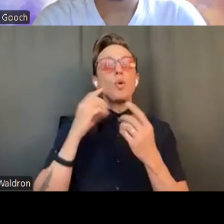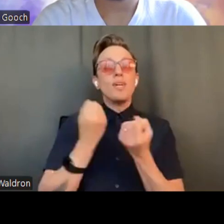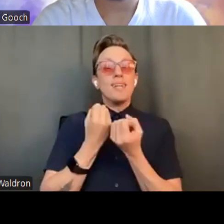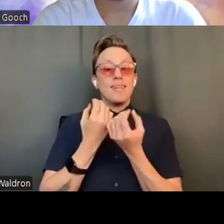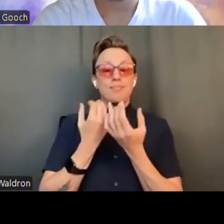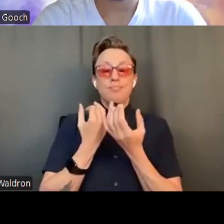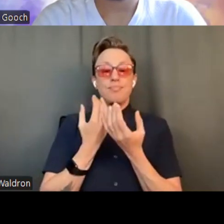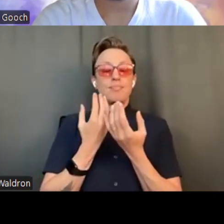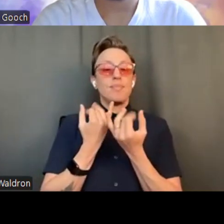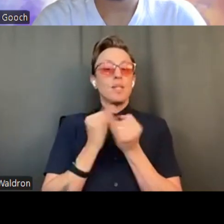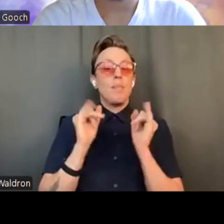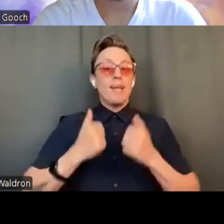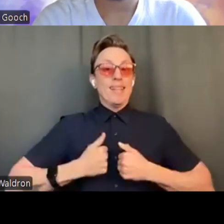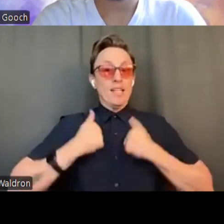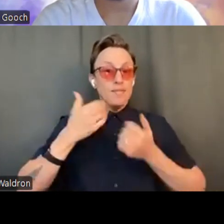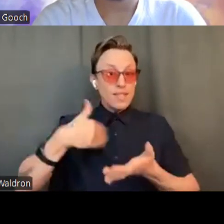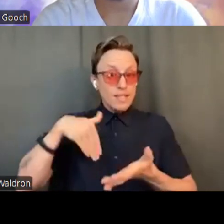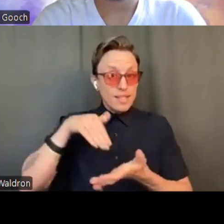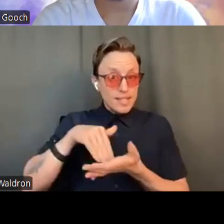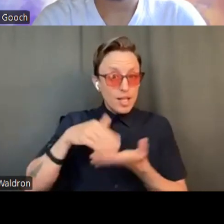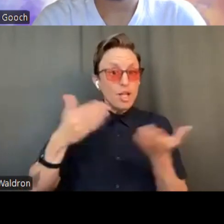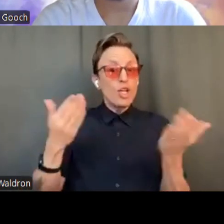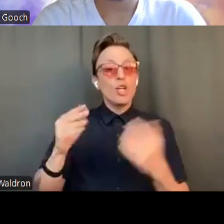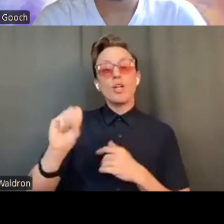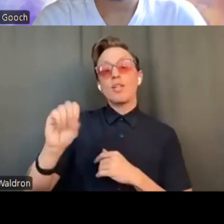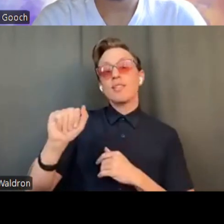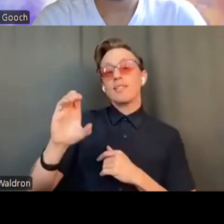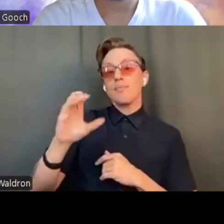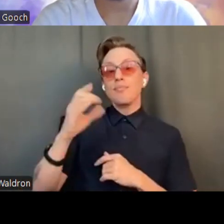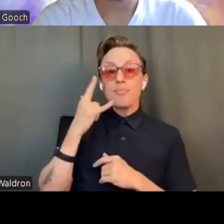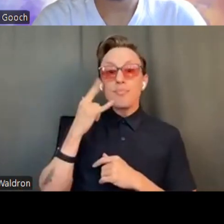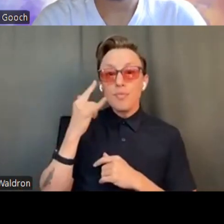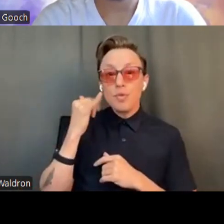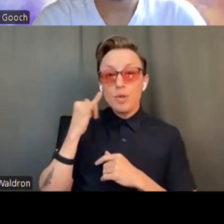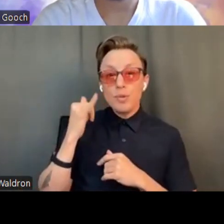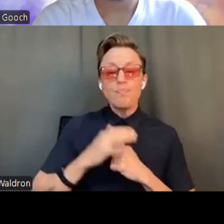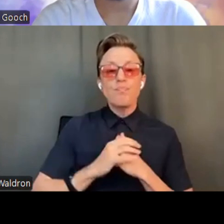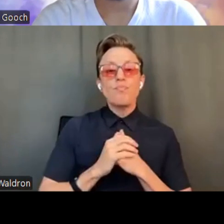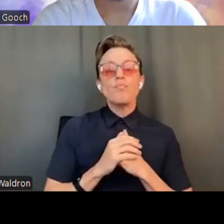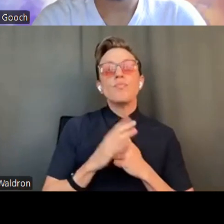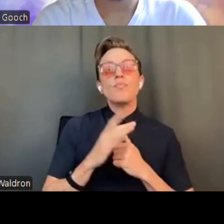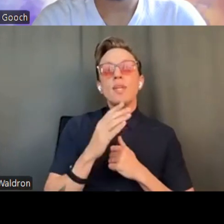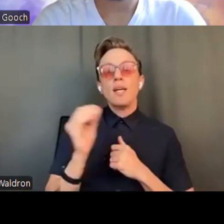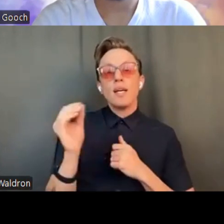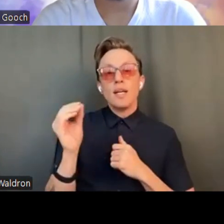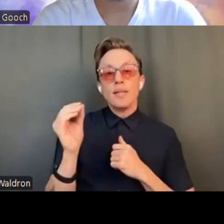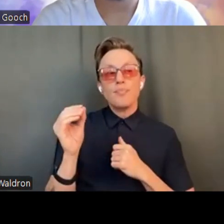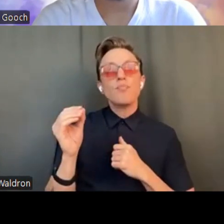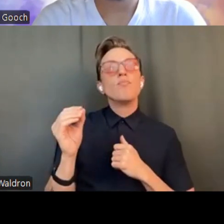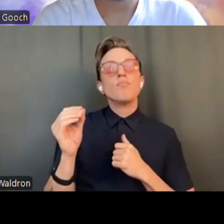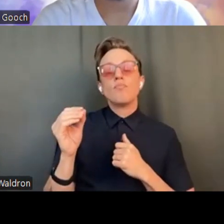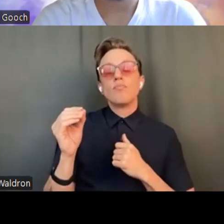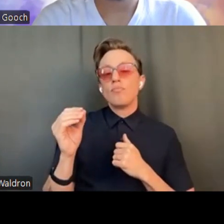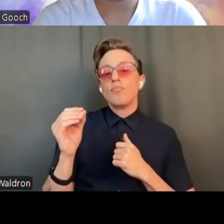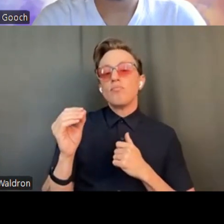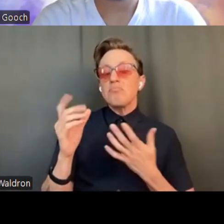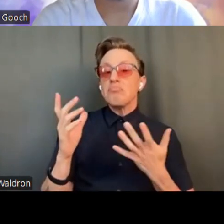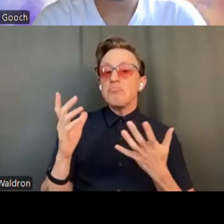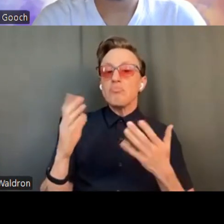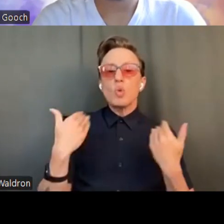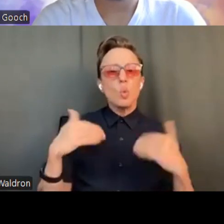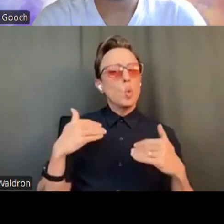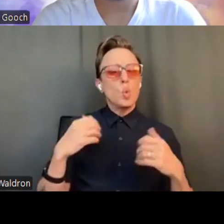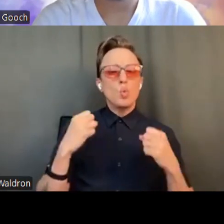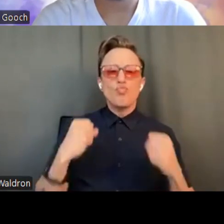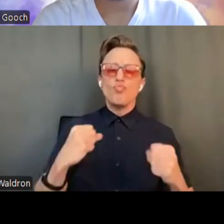Centers here in Sacramento. Um, and I'm pretty heavily